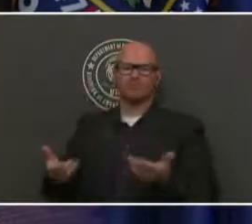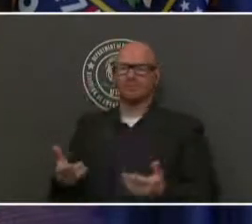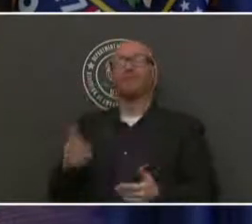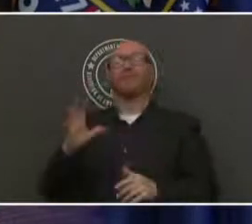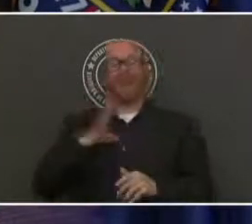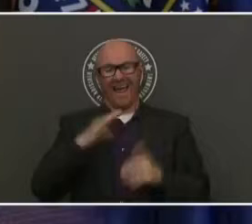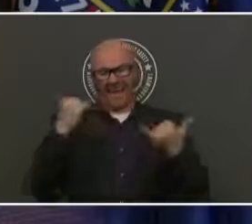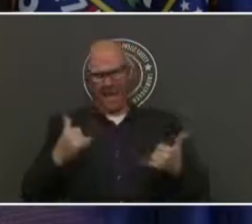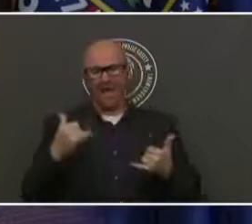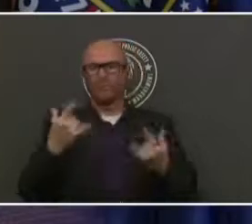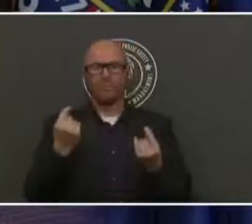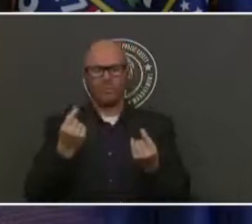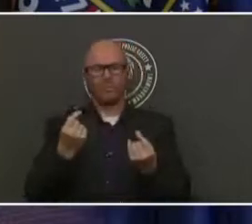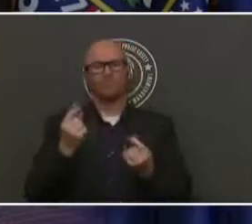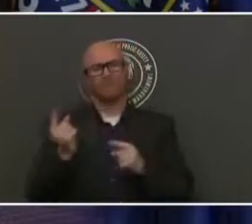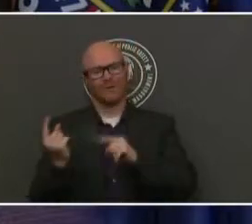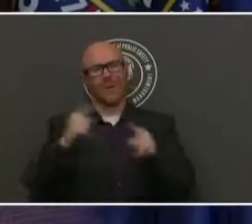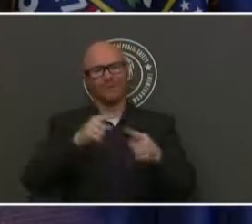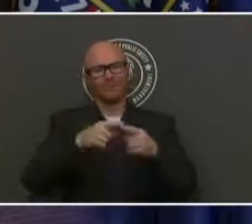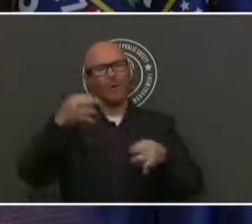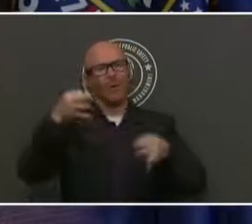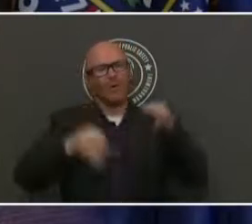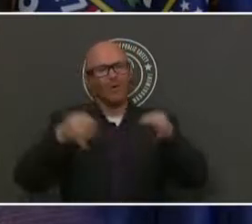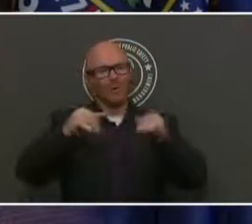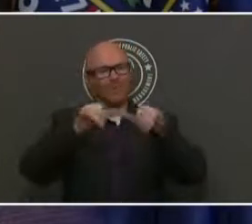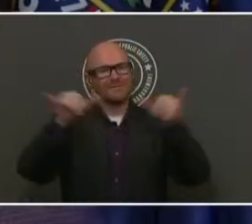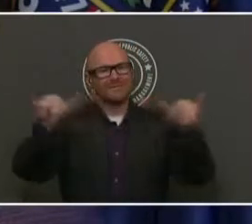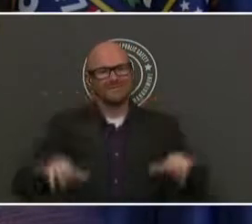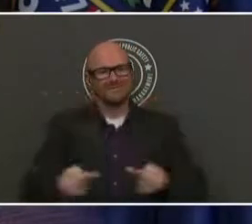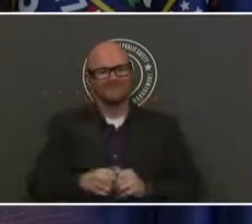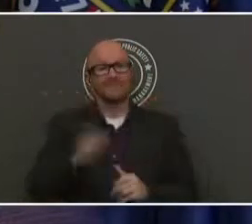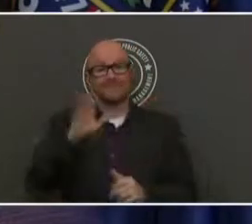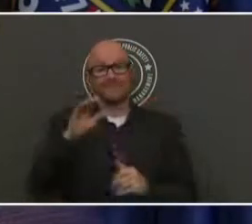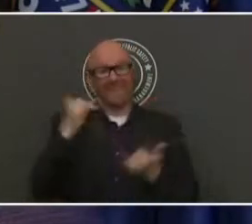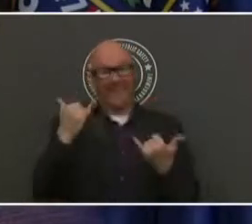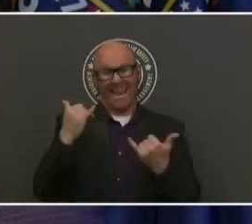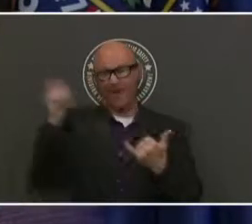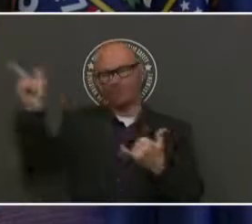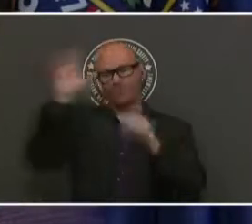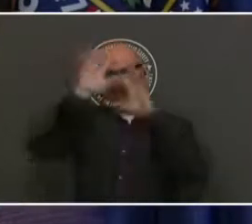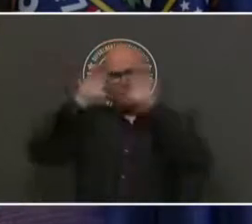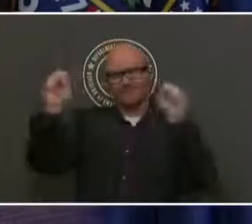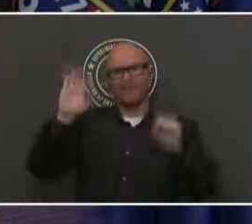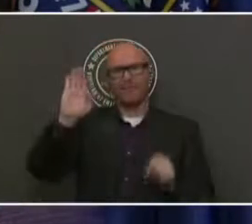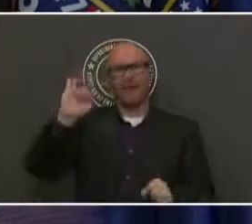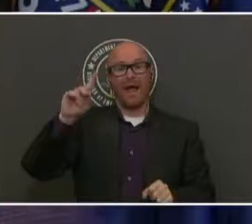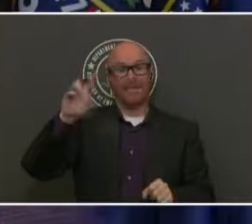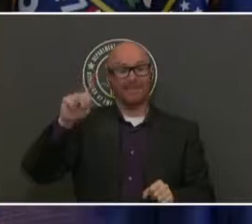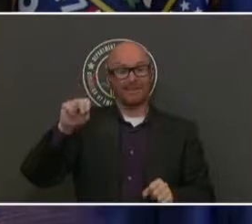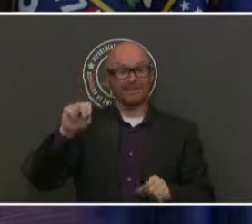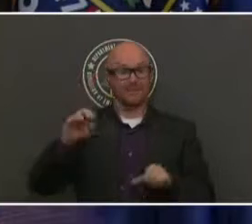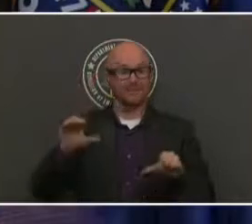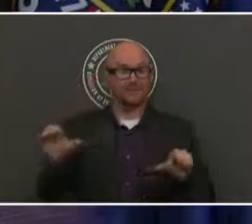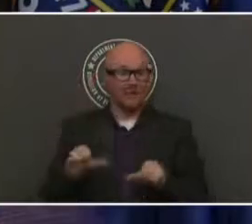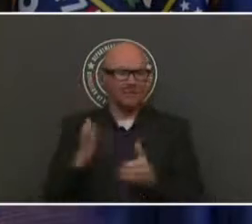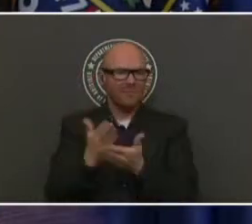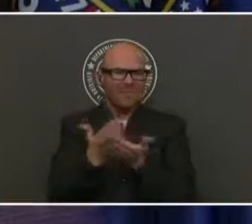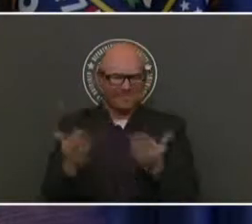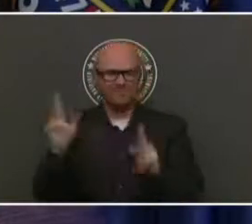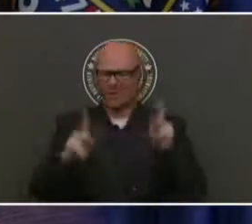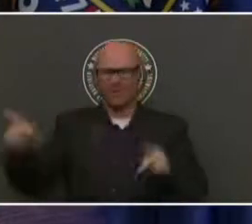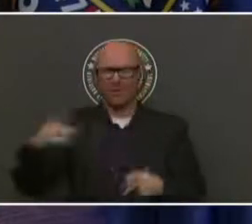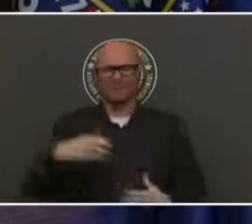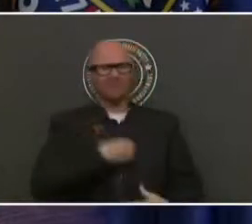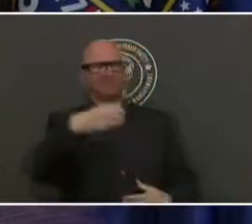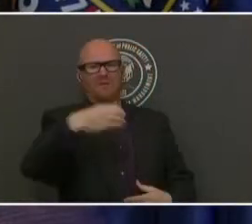the court system. And so when President Biden does things that we think are unconstitutional, and he has and he will, then we